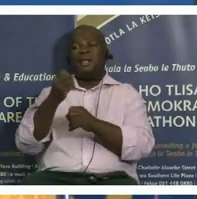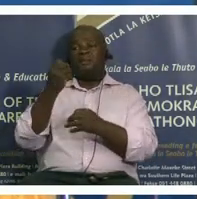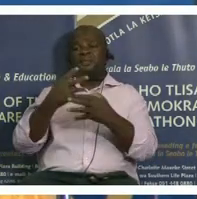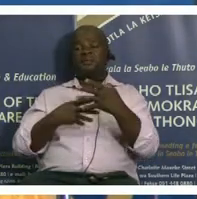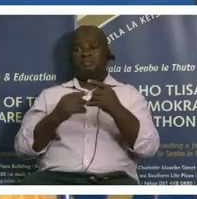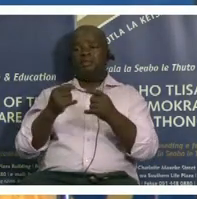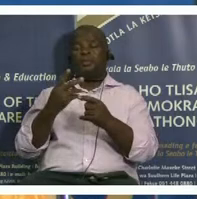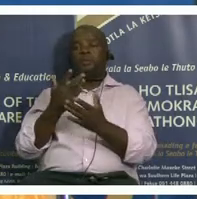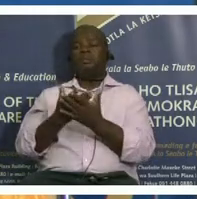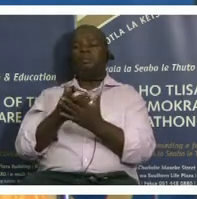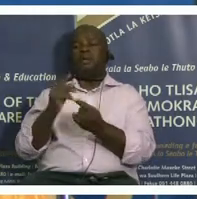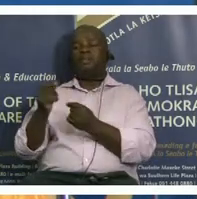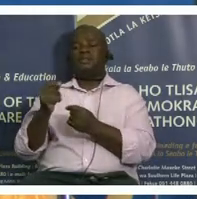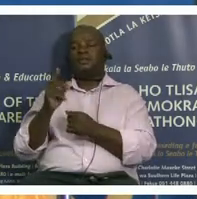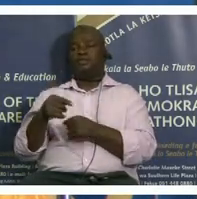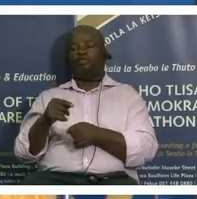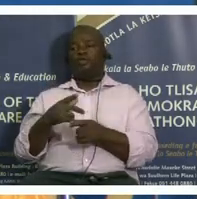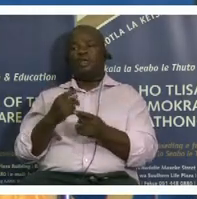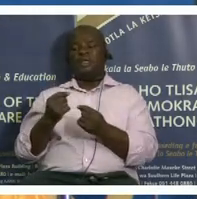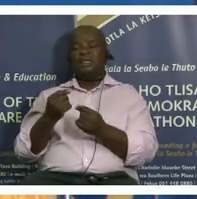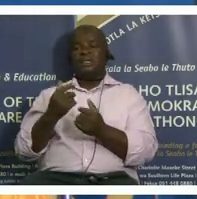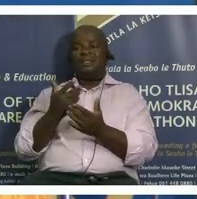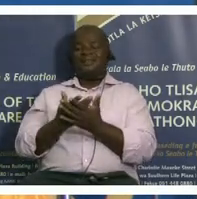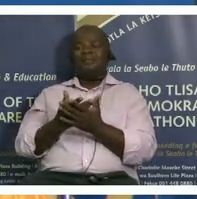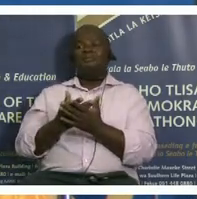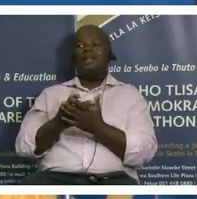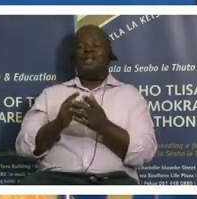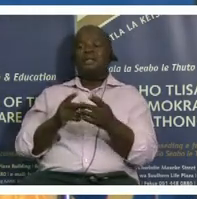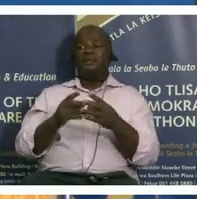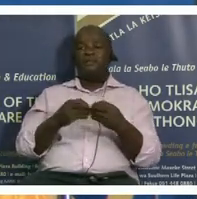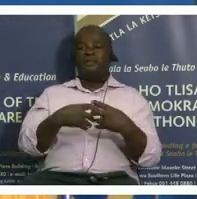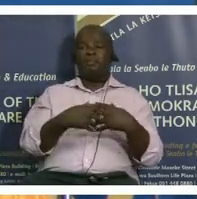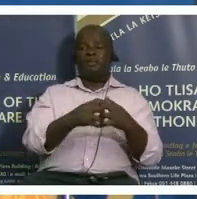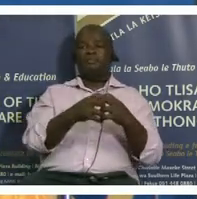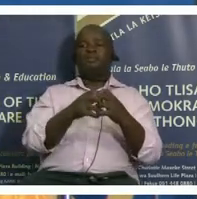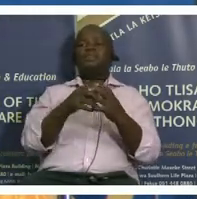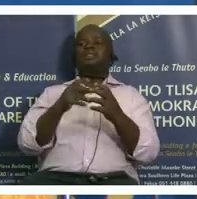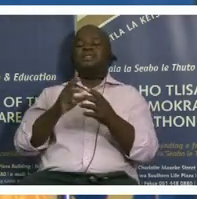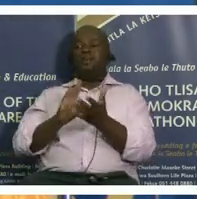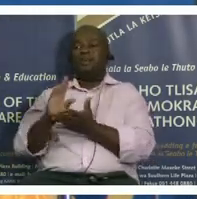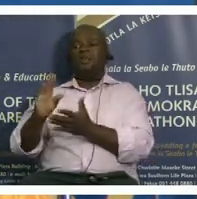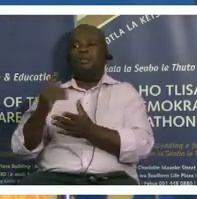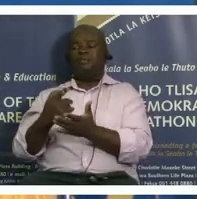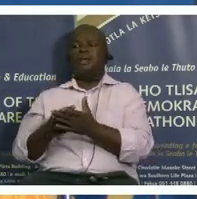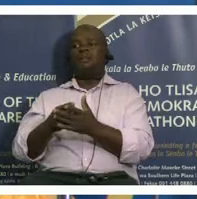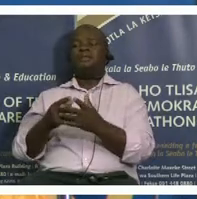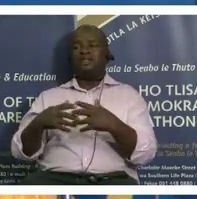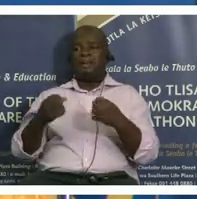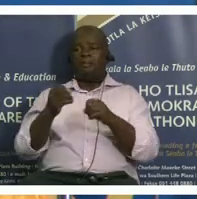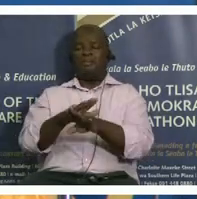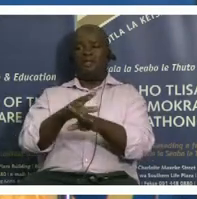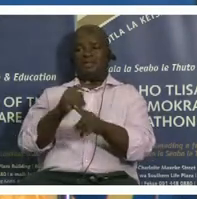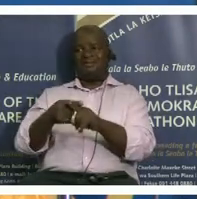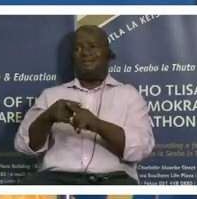be required to develop, fund, and implement pothole eradication programs.